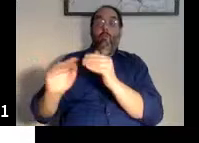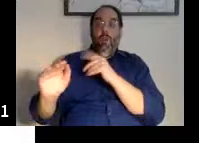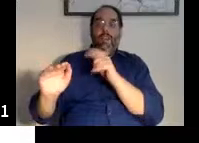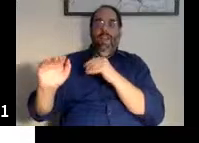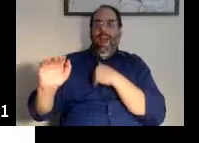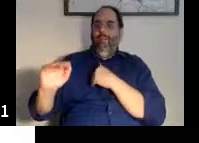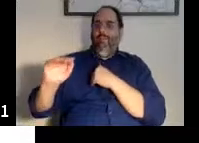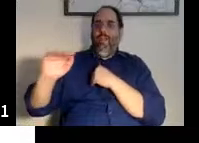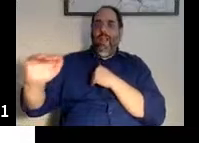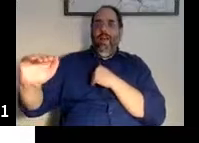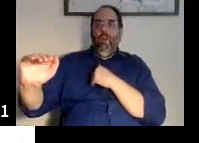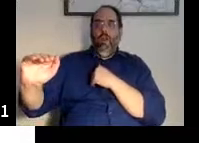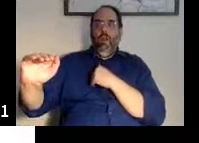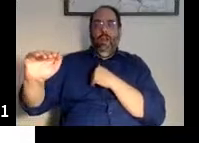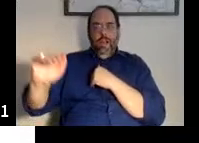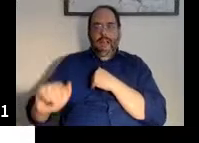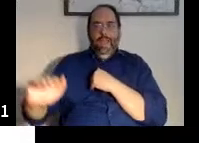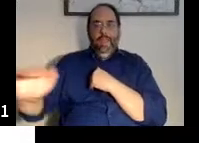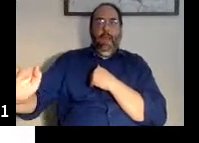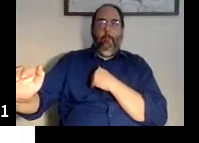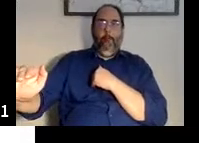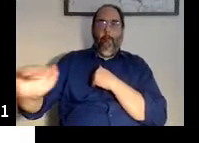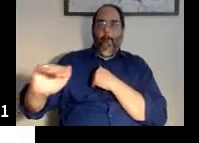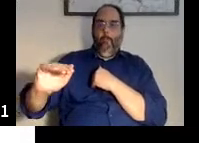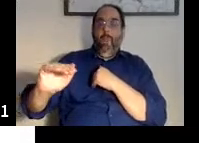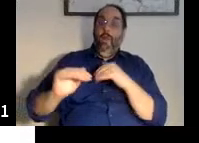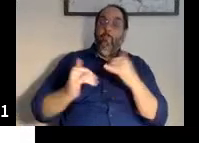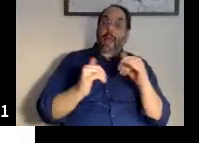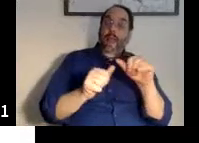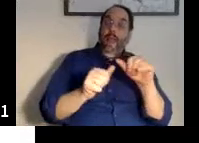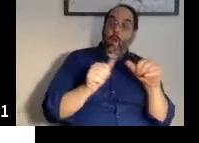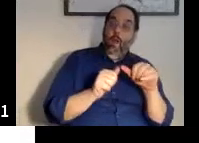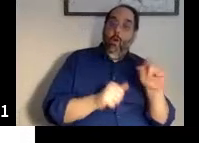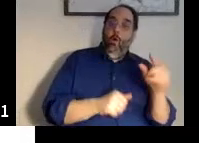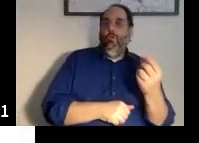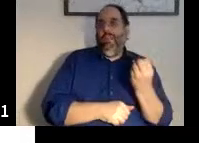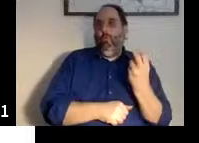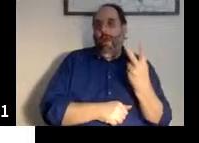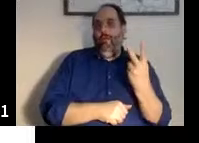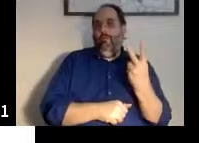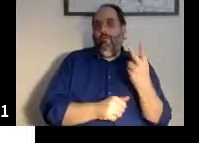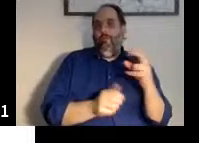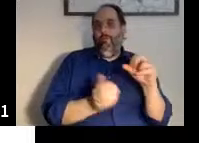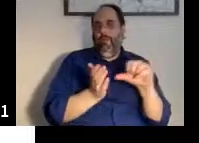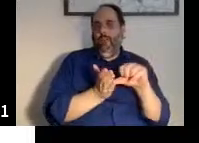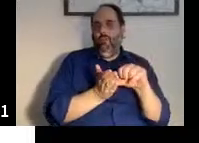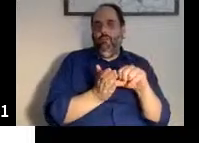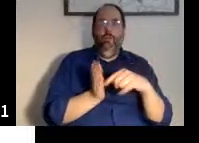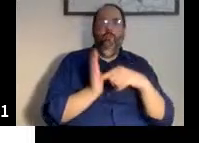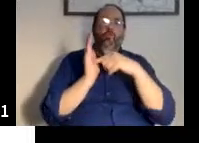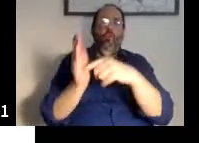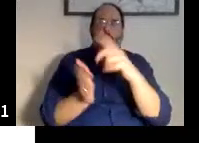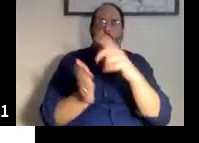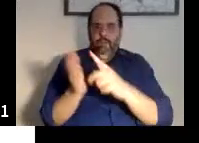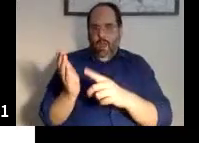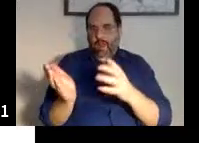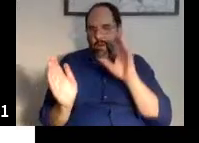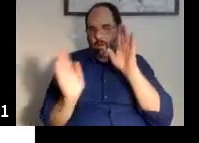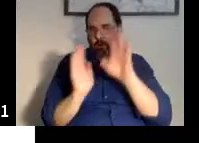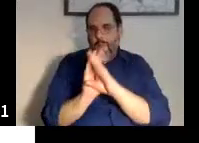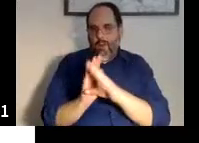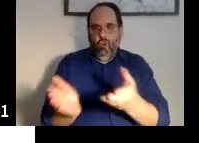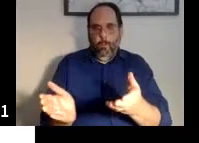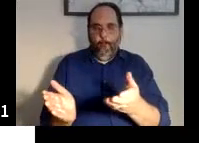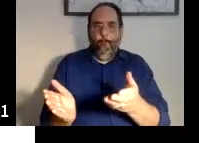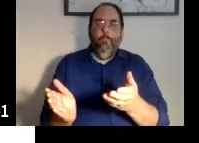landing. In the play area, you can go 12 inches. I'm showing you design in this photo here on 57